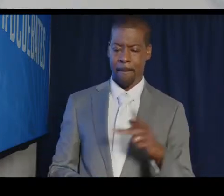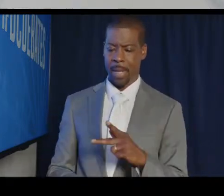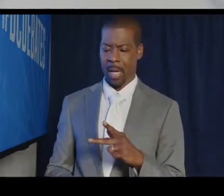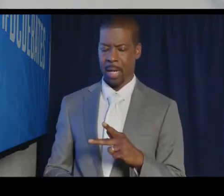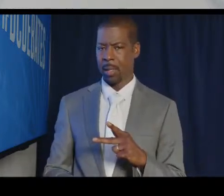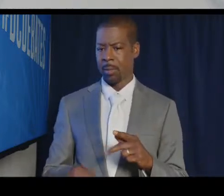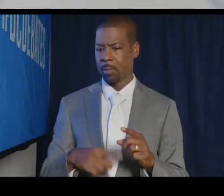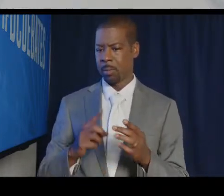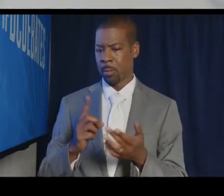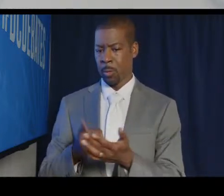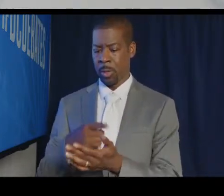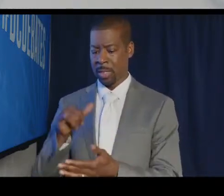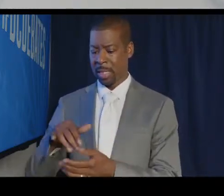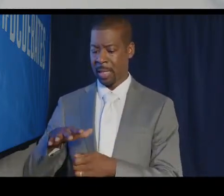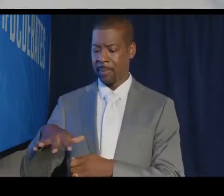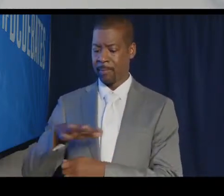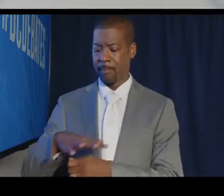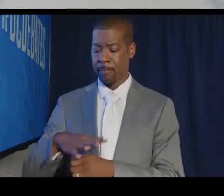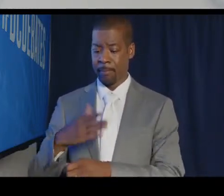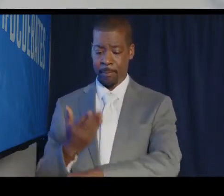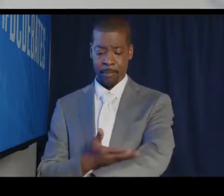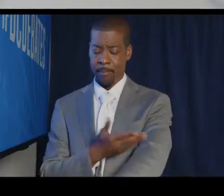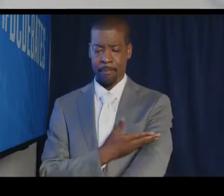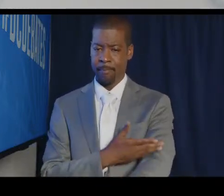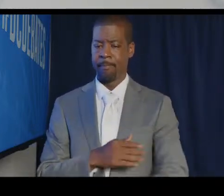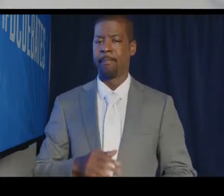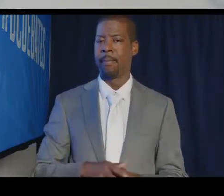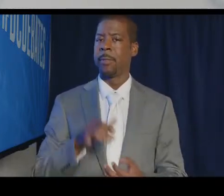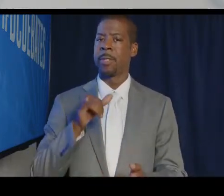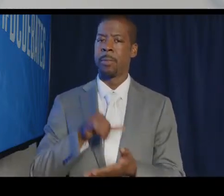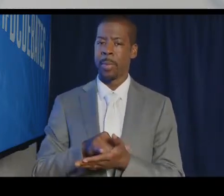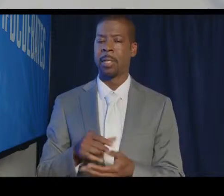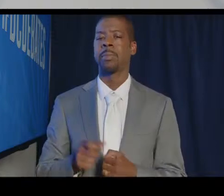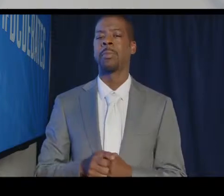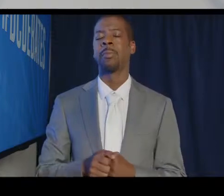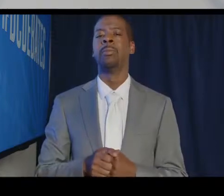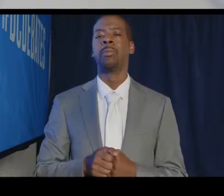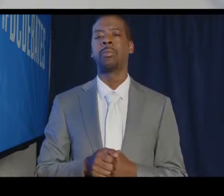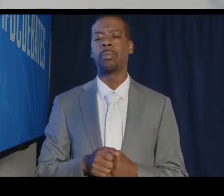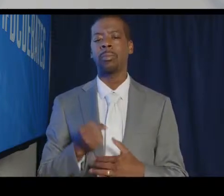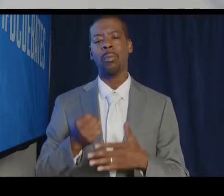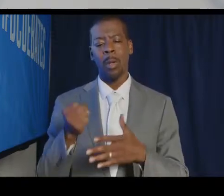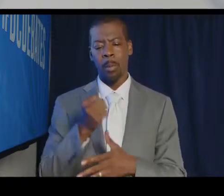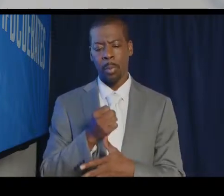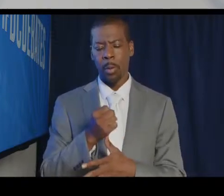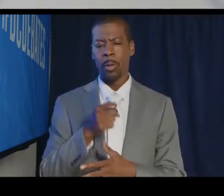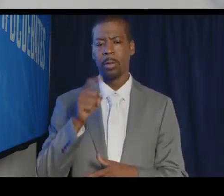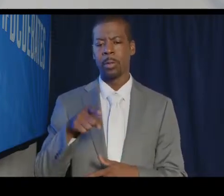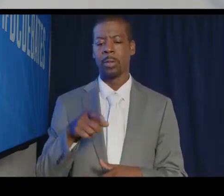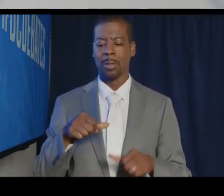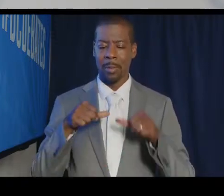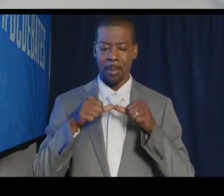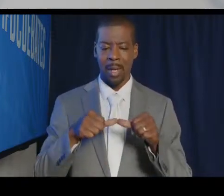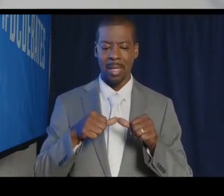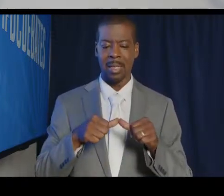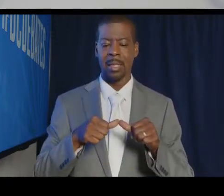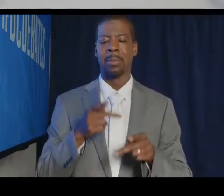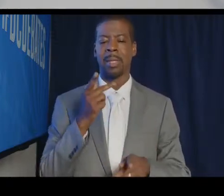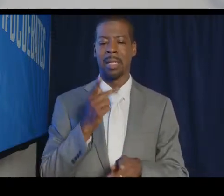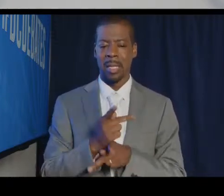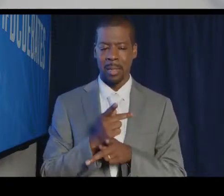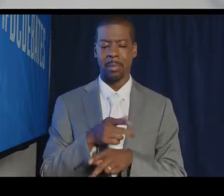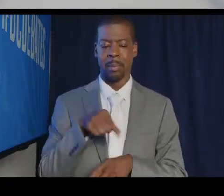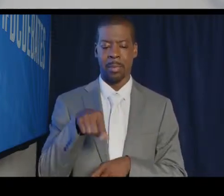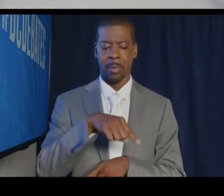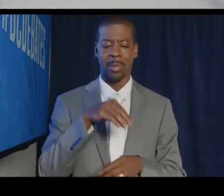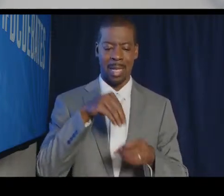sure that once again we're making housing a priority and that we are working with people to be able to stay in the housing in the ways in which it makes sense for them,